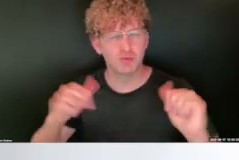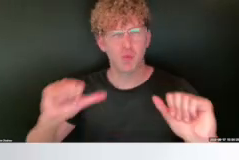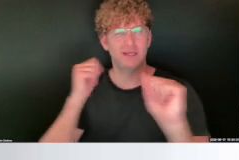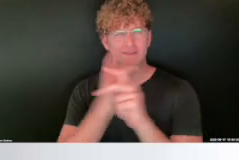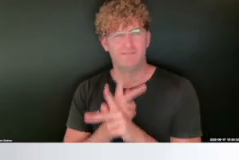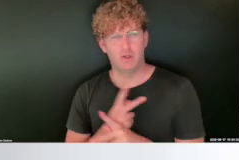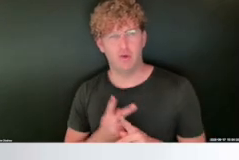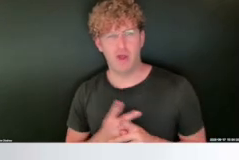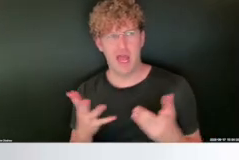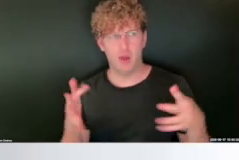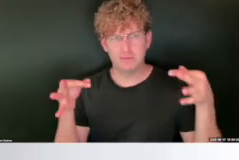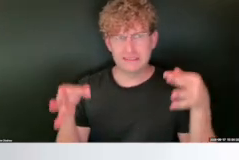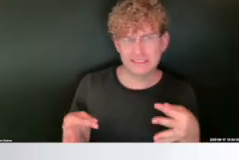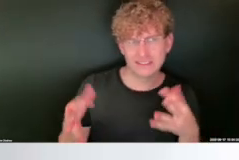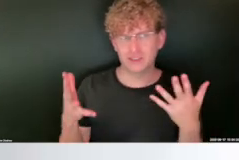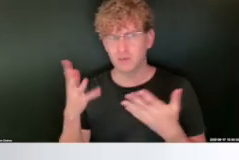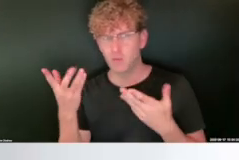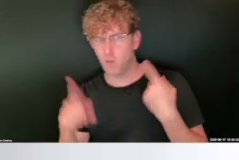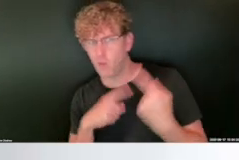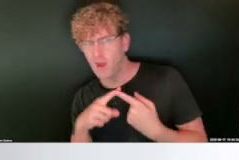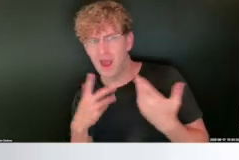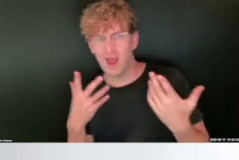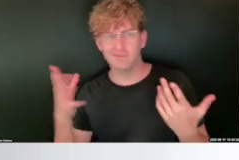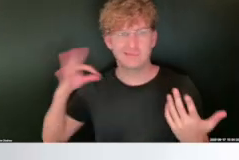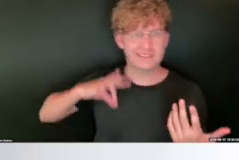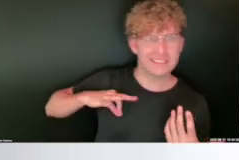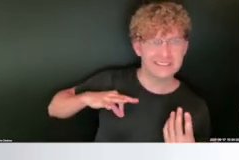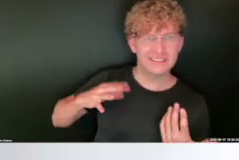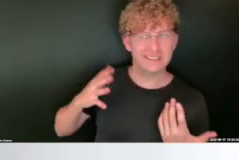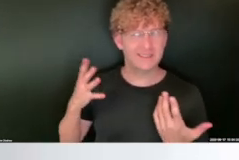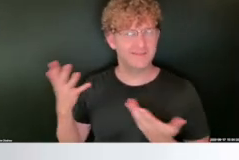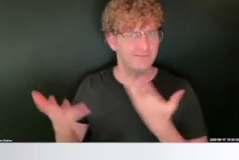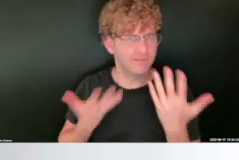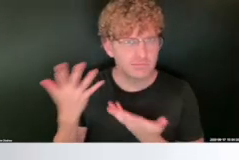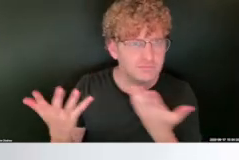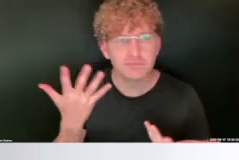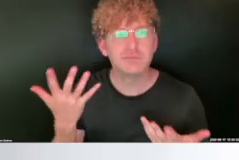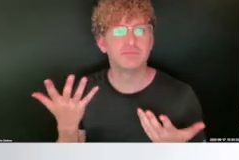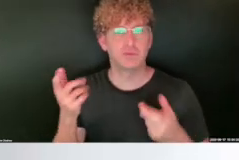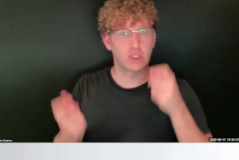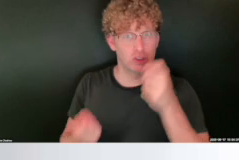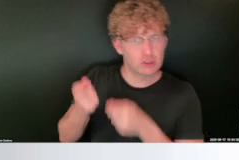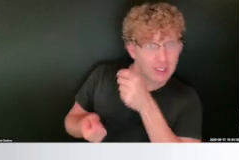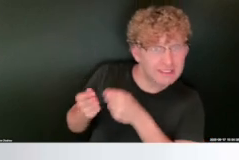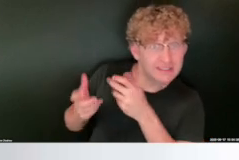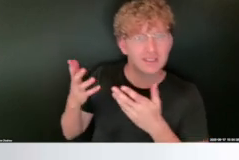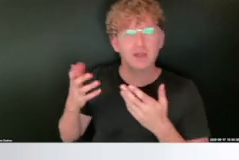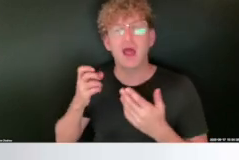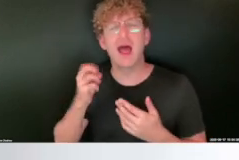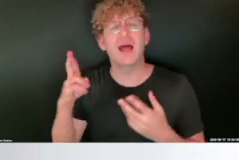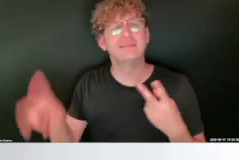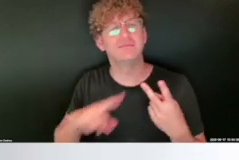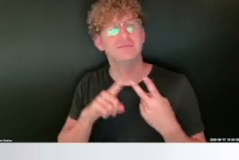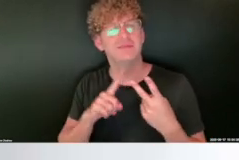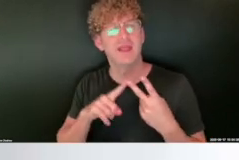be made on when the incentives will be adjusted, if at all, and then secondly, what money that applies to.